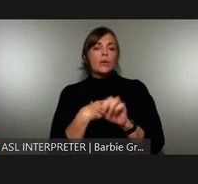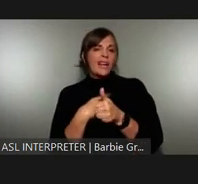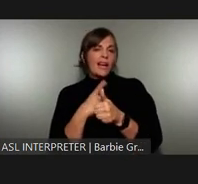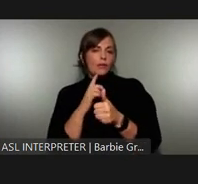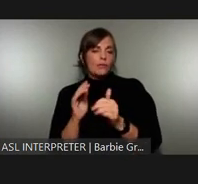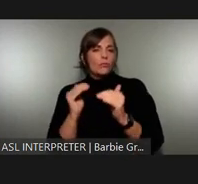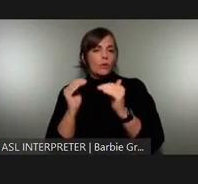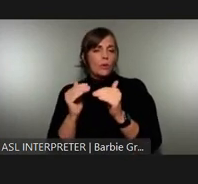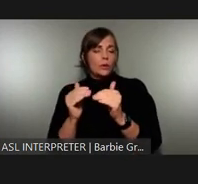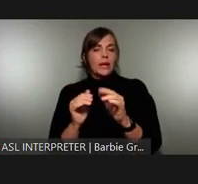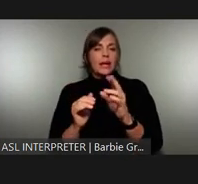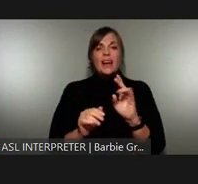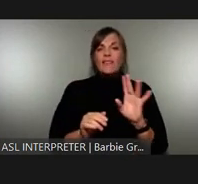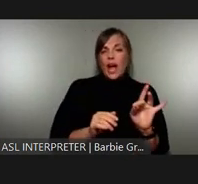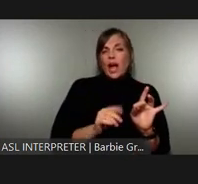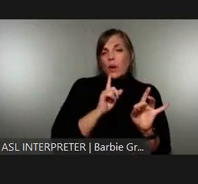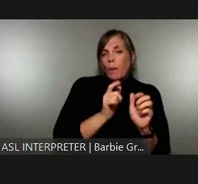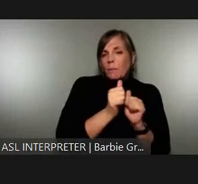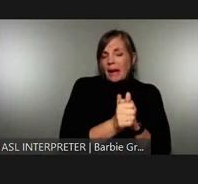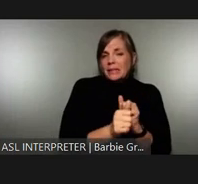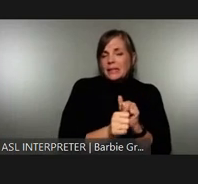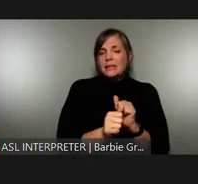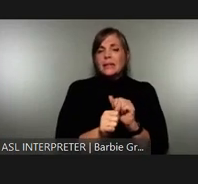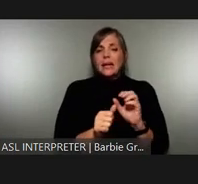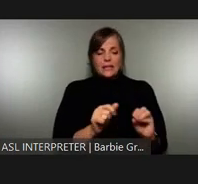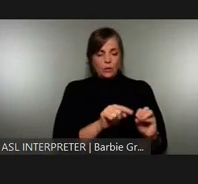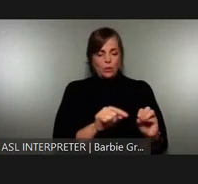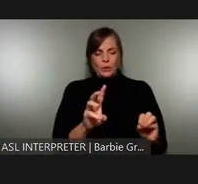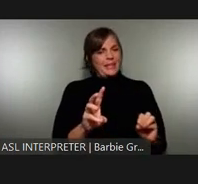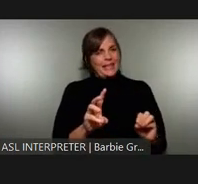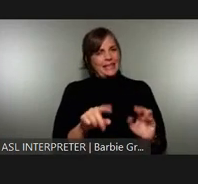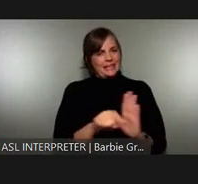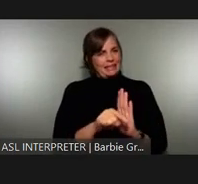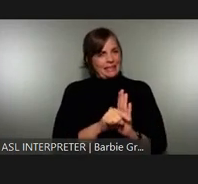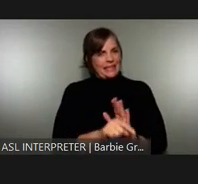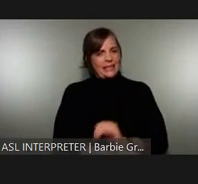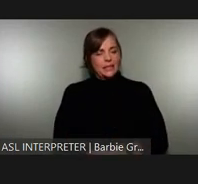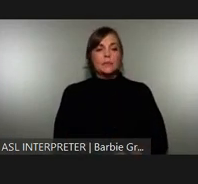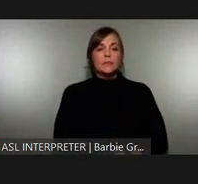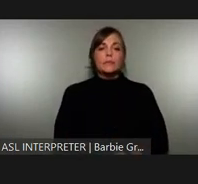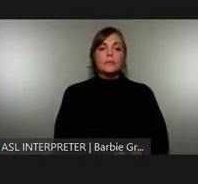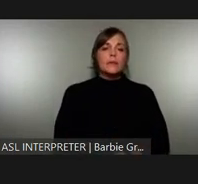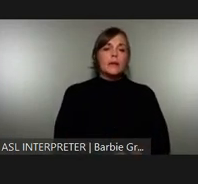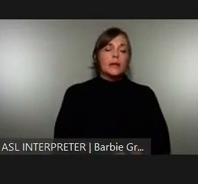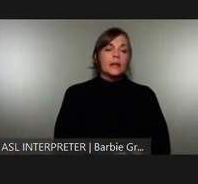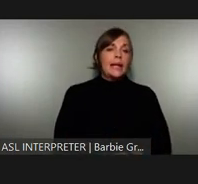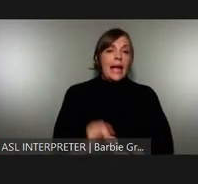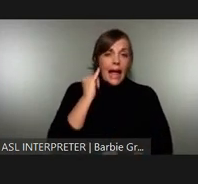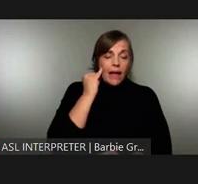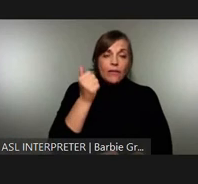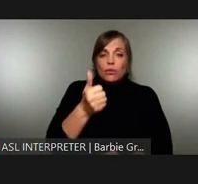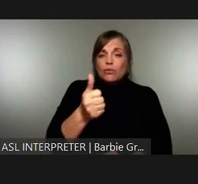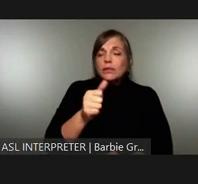0 to 6 are detractors. Typically, if you're an Apple or you are Disney, your Net